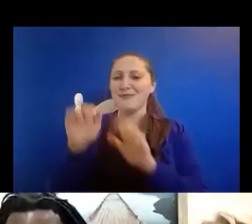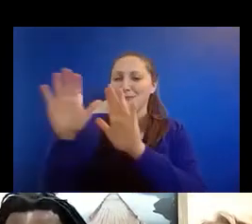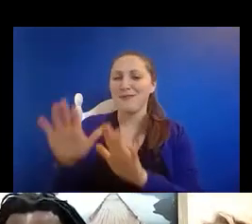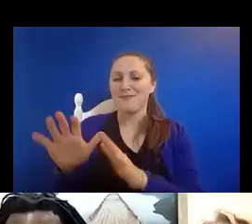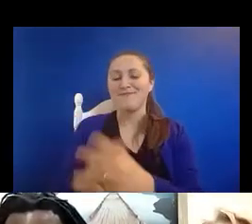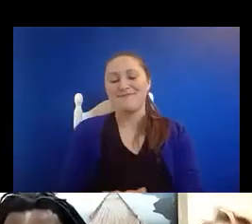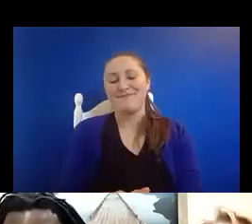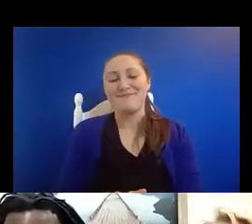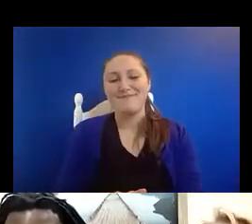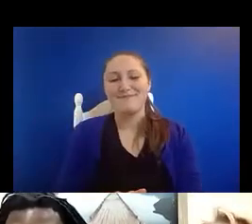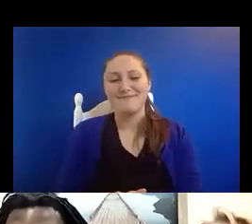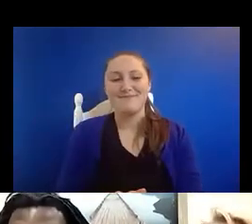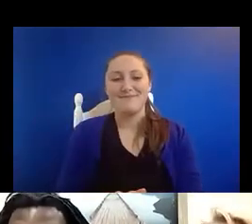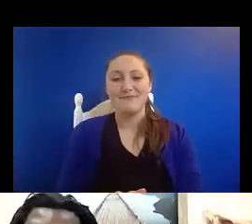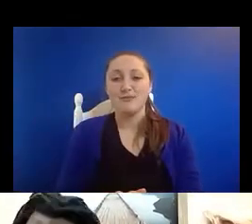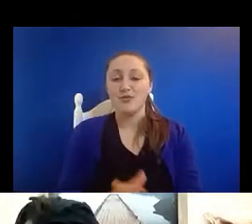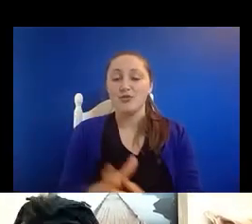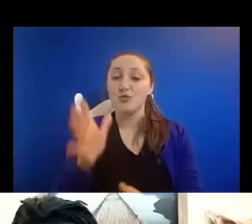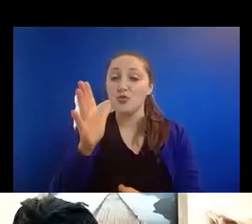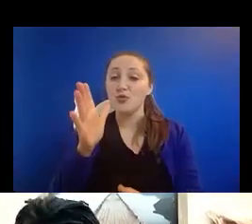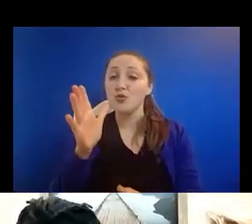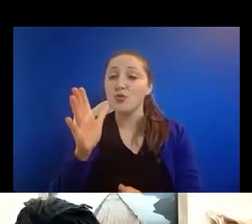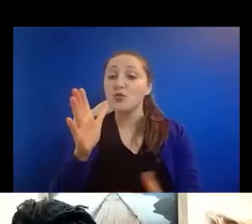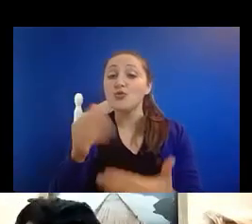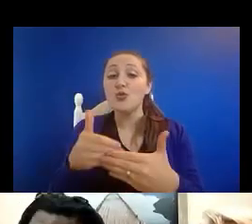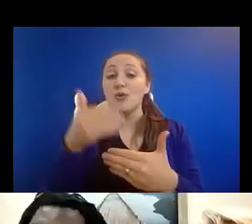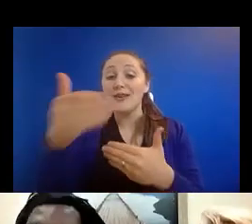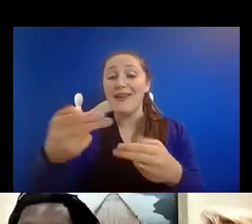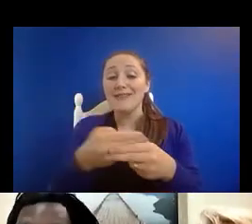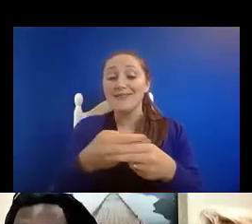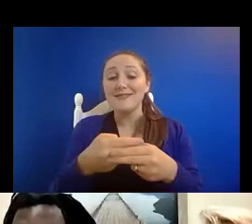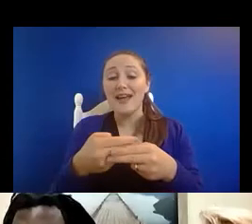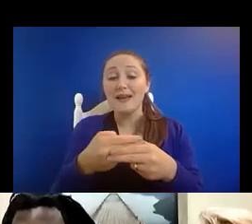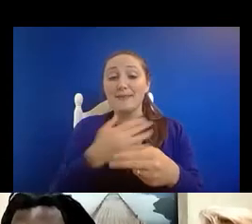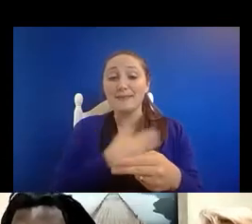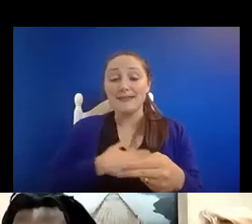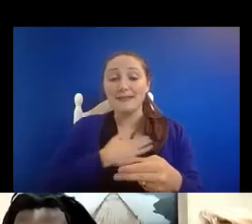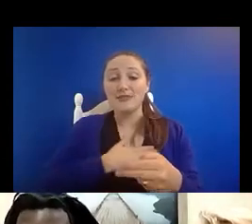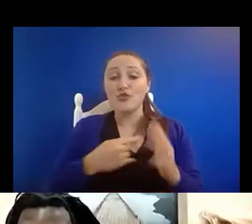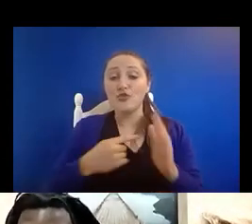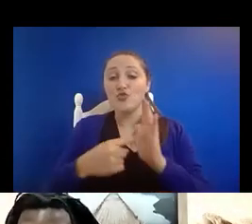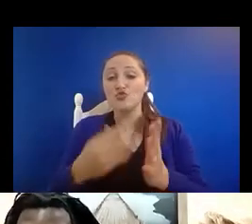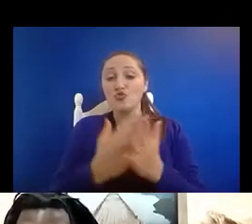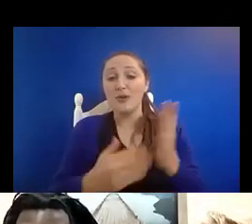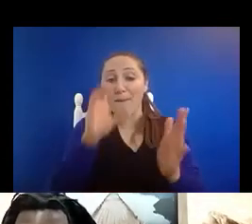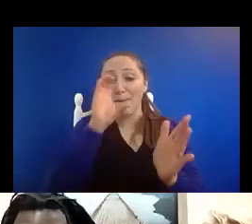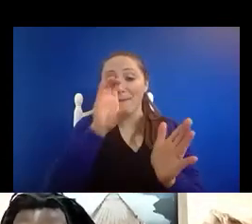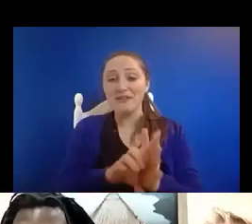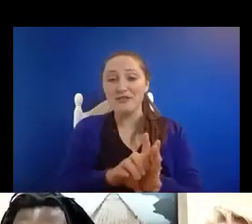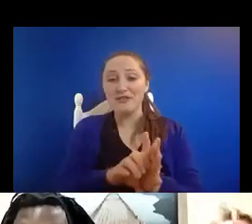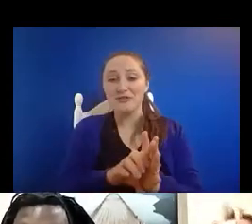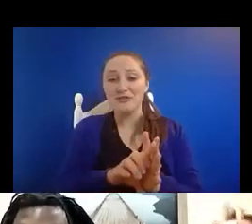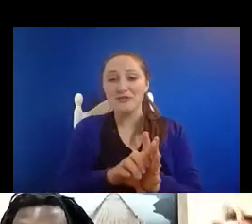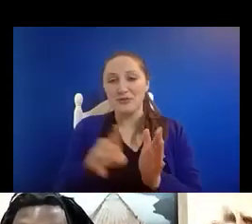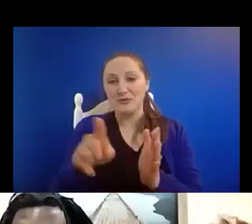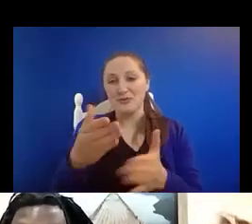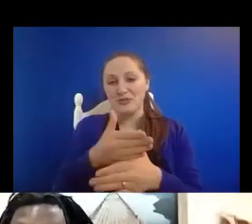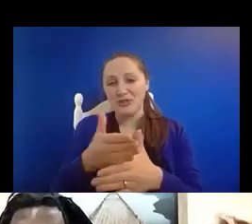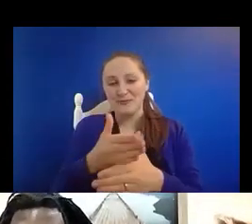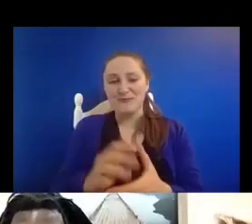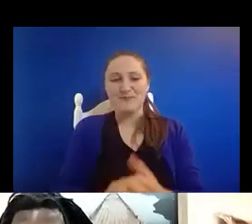So I am going to ask for the next slide, please, so that we can show some of the photos that you shared with